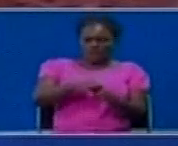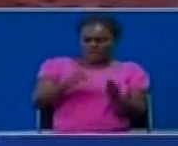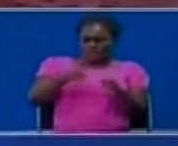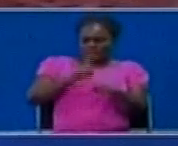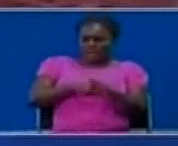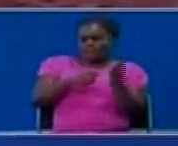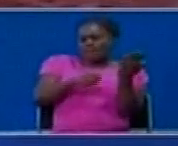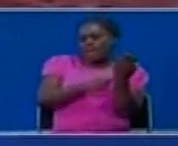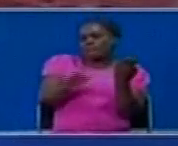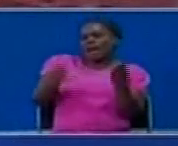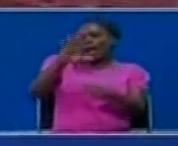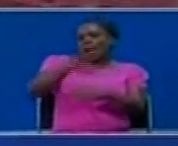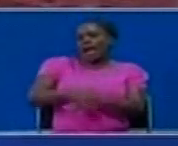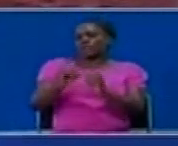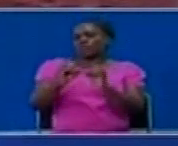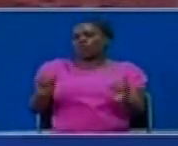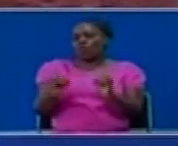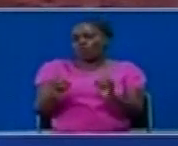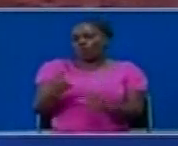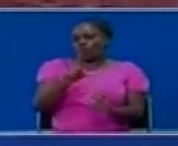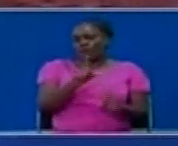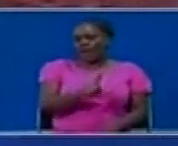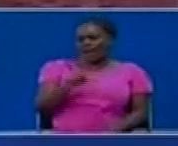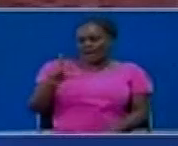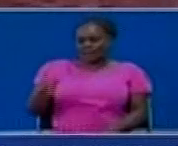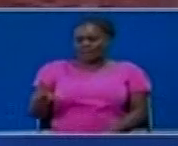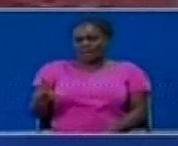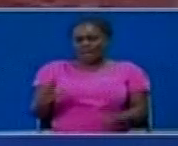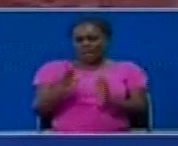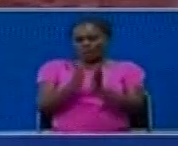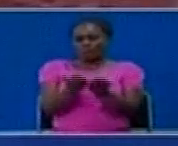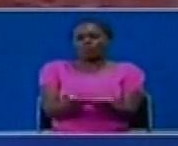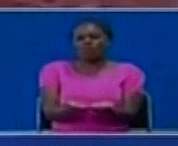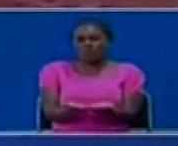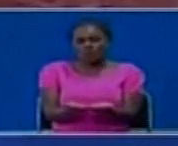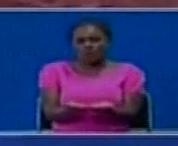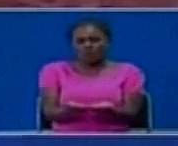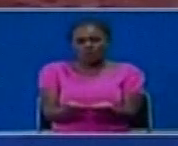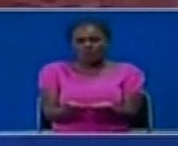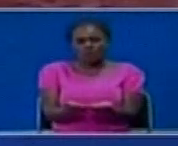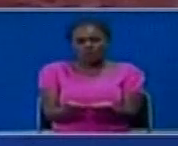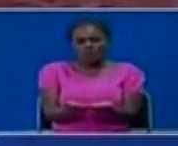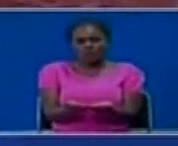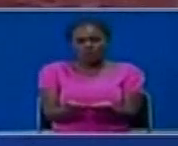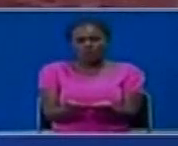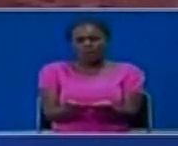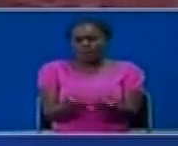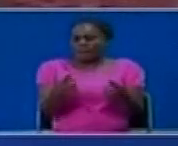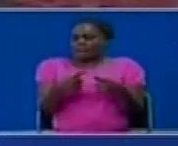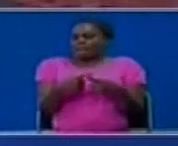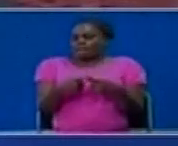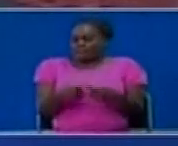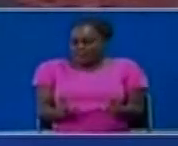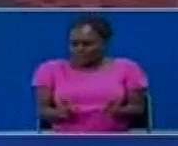name was not found in the Langata constituency electoral commission register. But Mr.